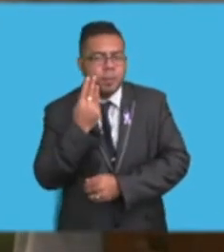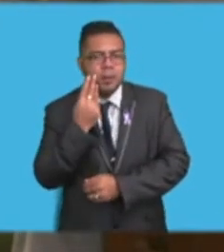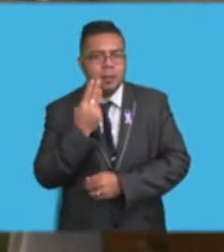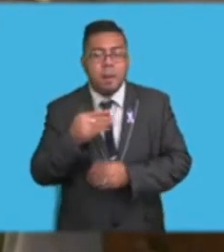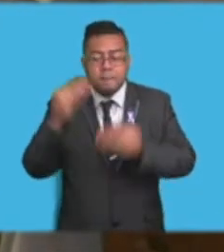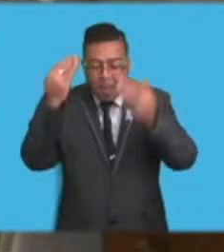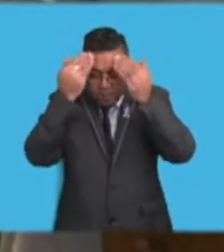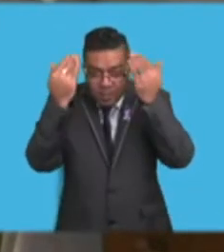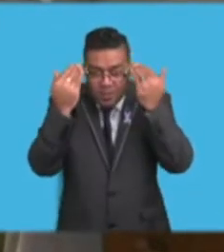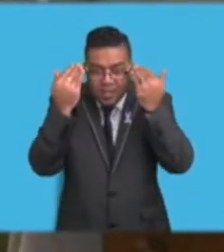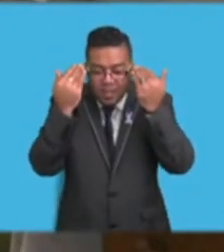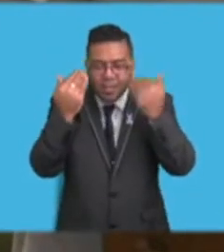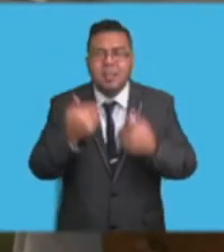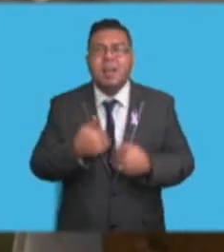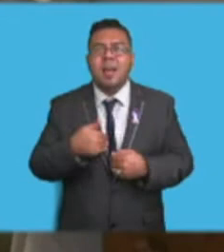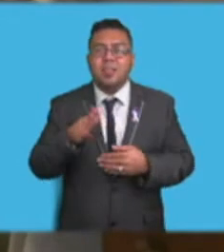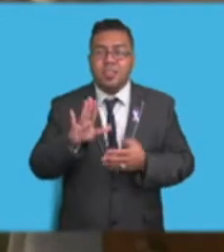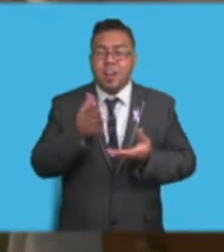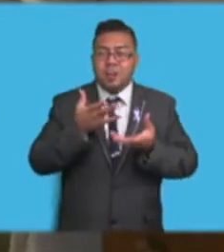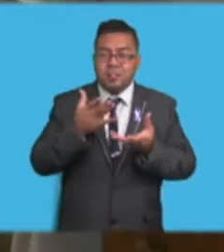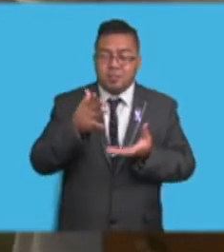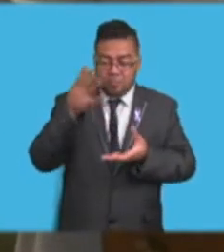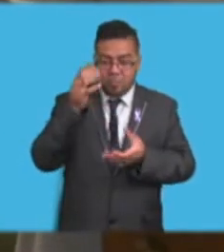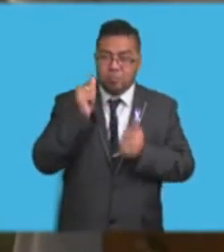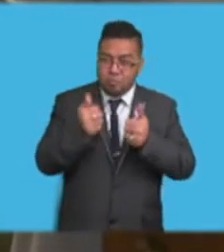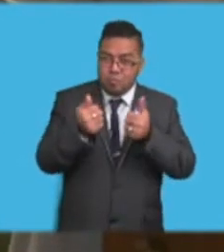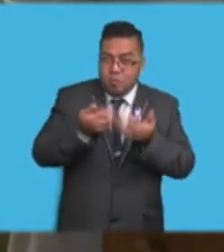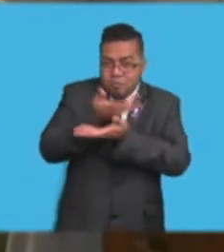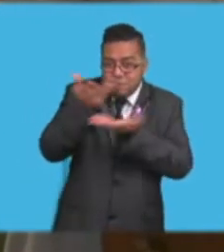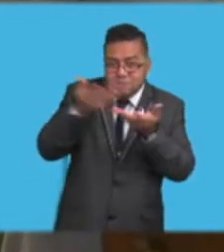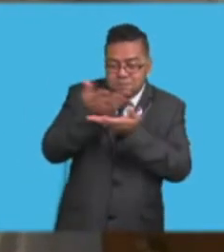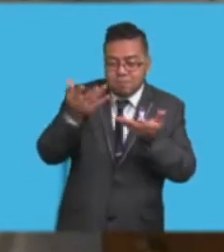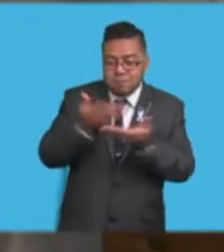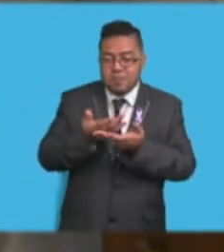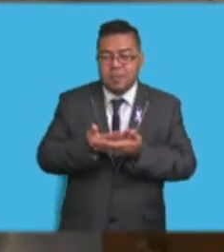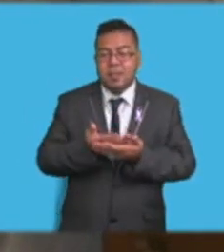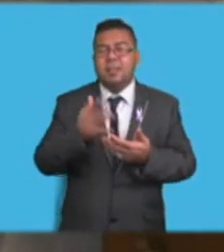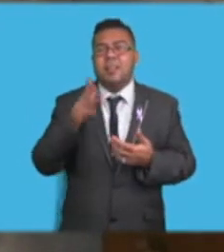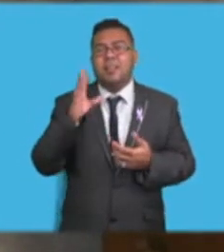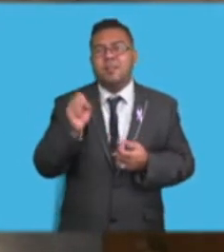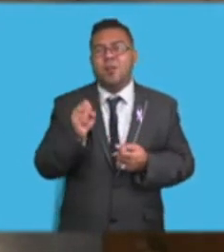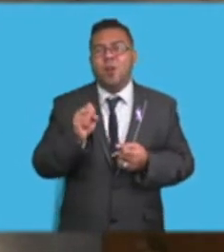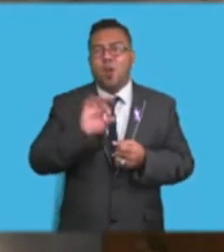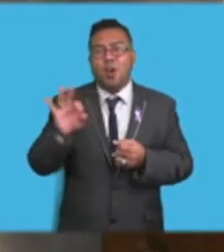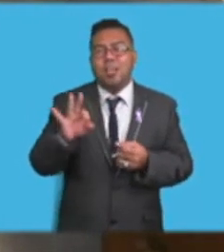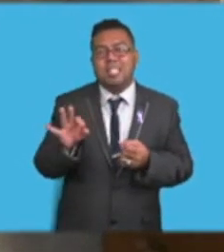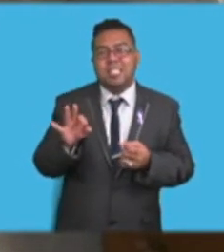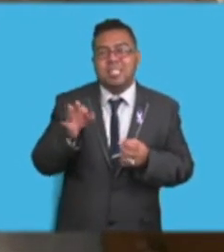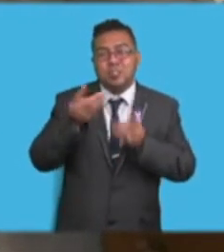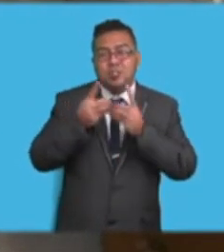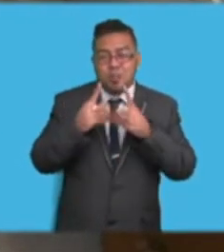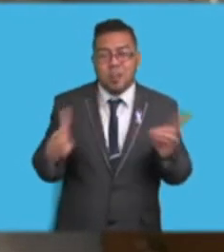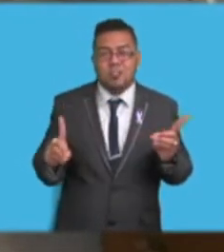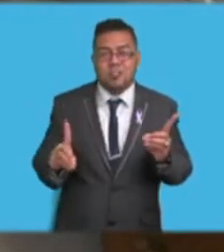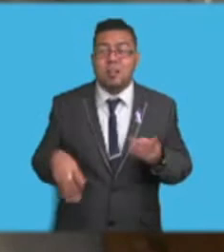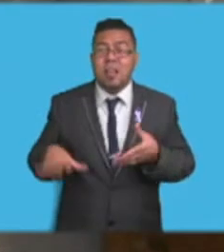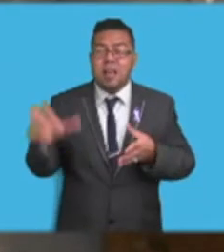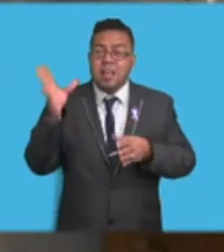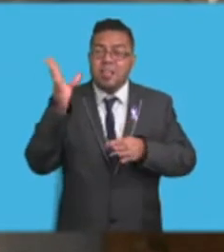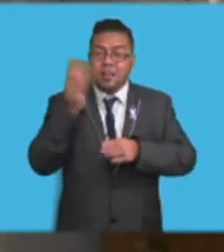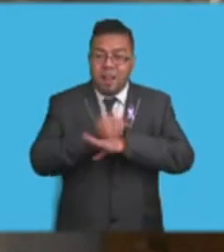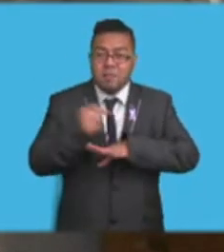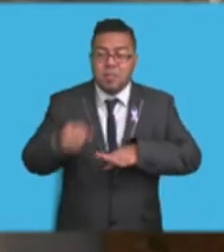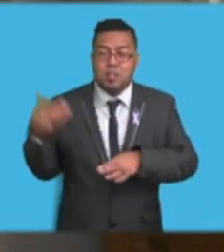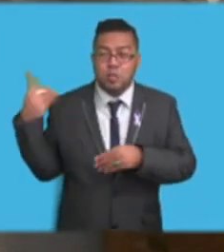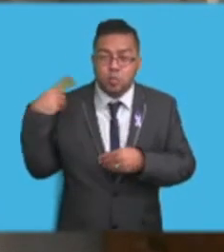Speaker, the constructive dialogue dealt with key issues in gender discourse, including non-discrimination, state obligations,